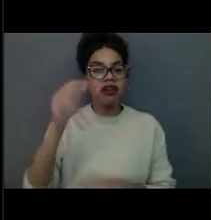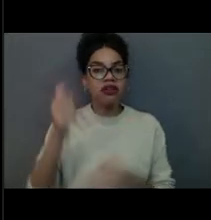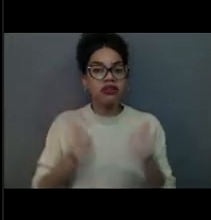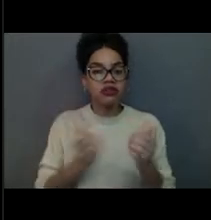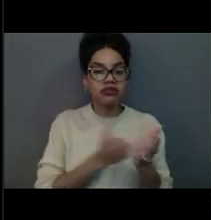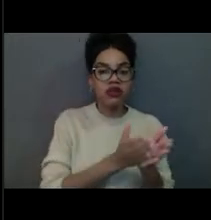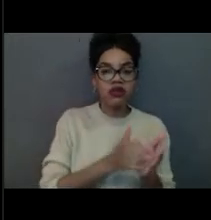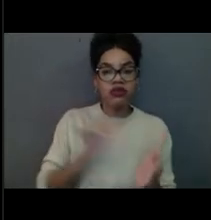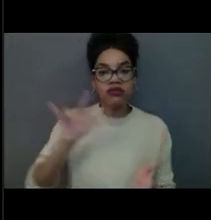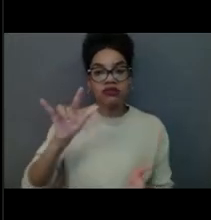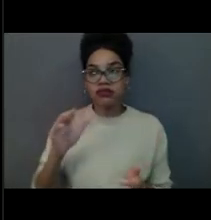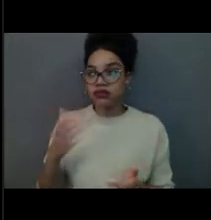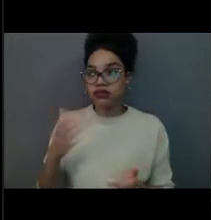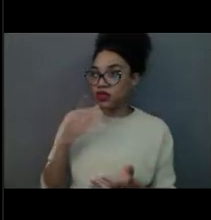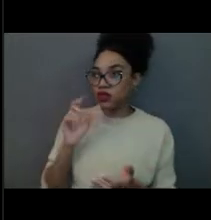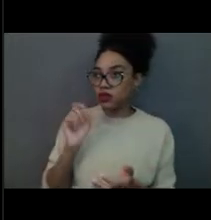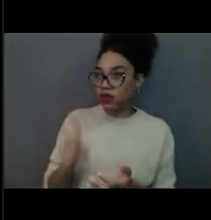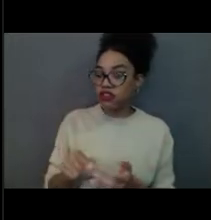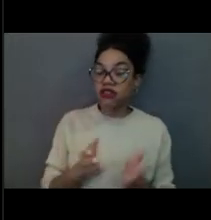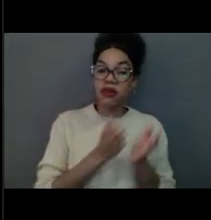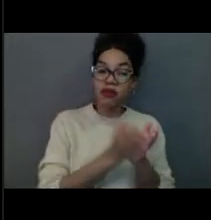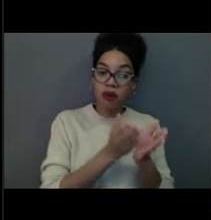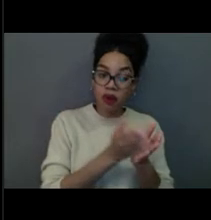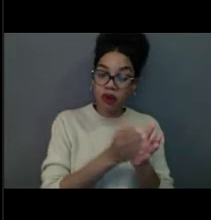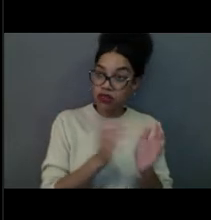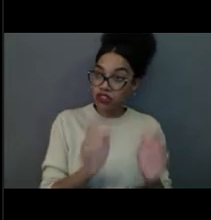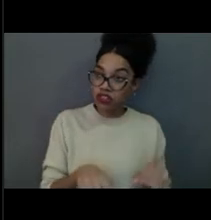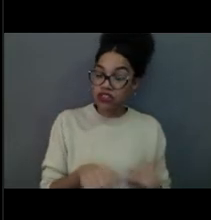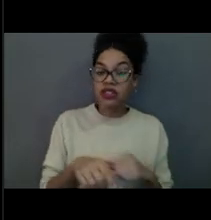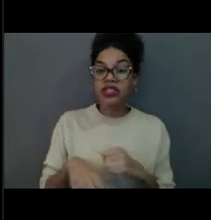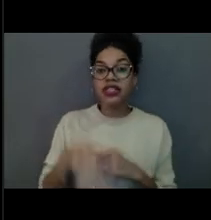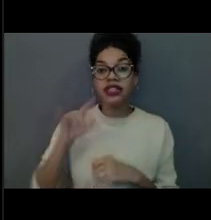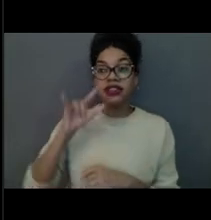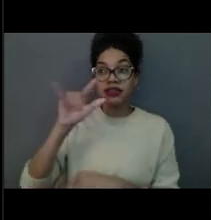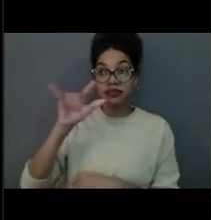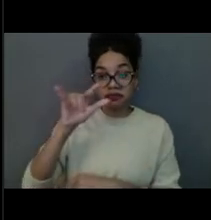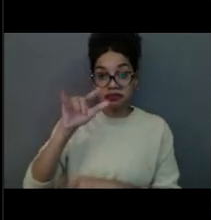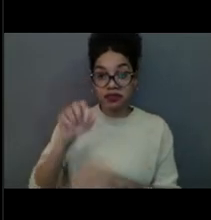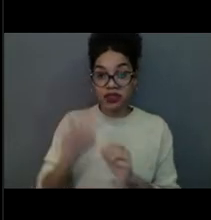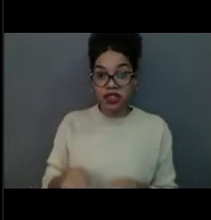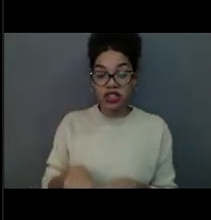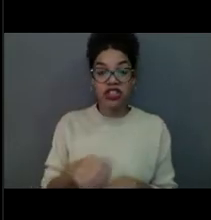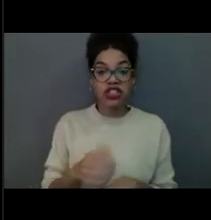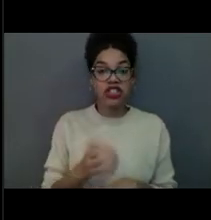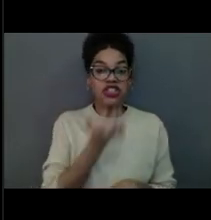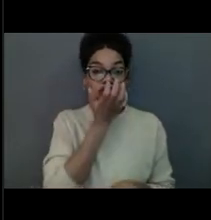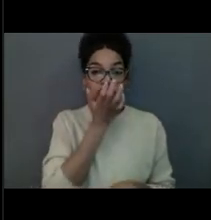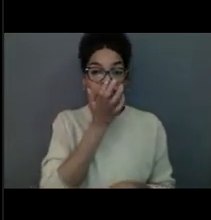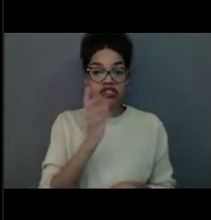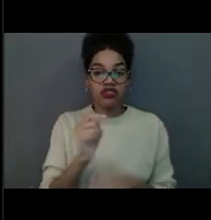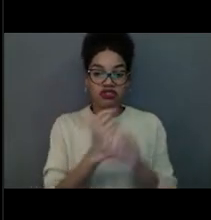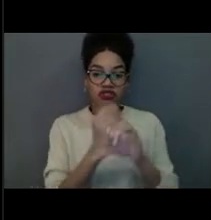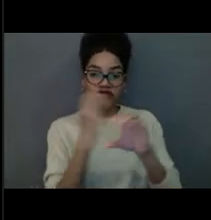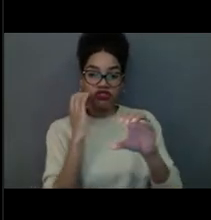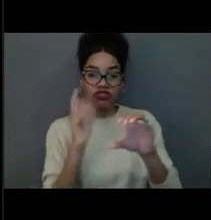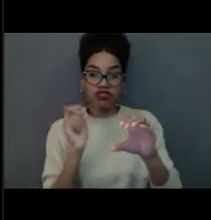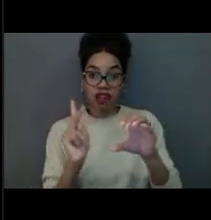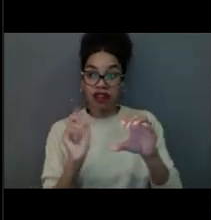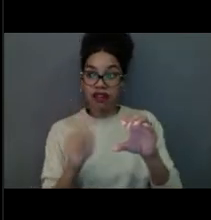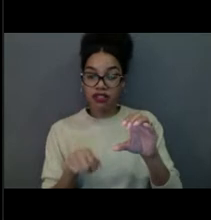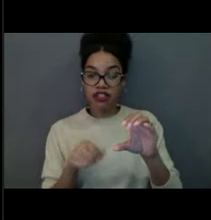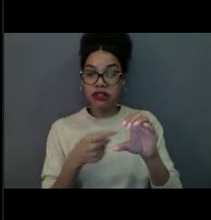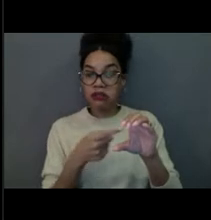arrive by boat. They can arrive by plane. They can arrive by truck as well. If you're bringing them down from Alaska, maybe in a frozen